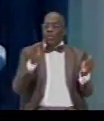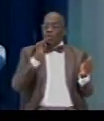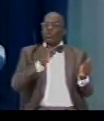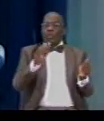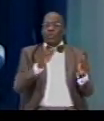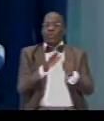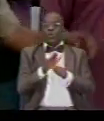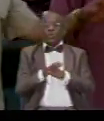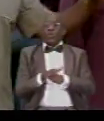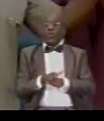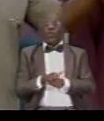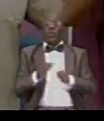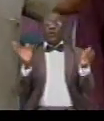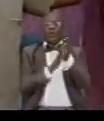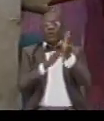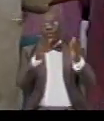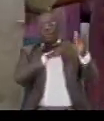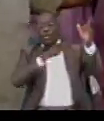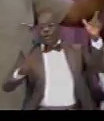Praise the Lord.